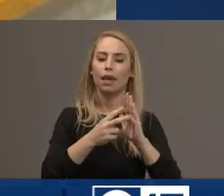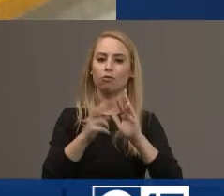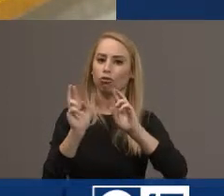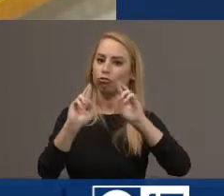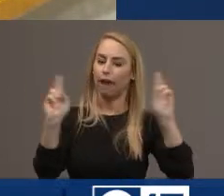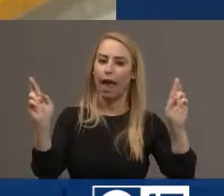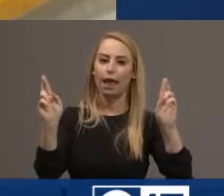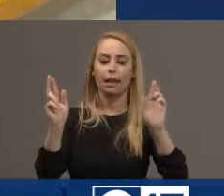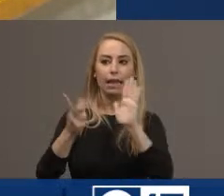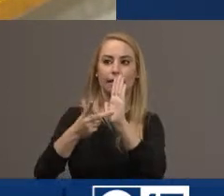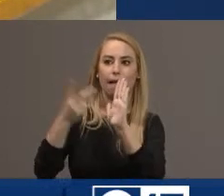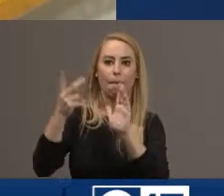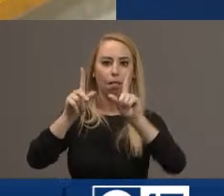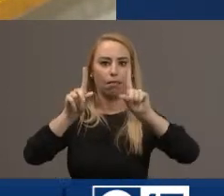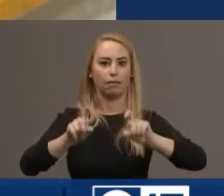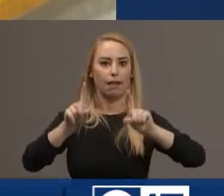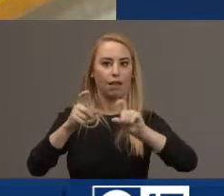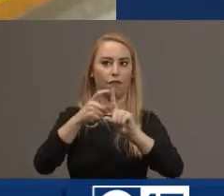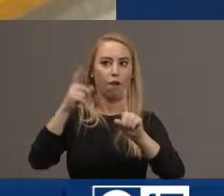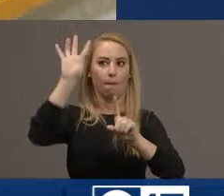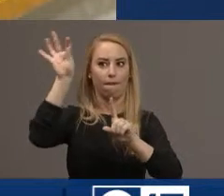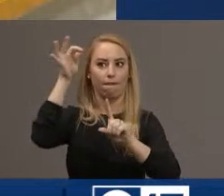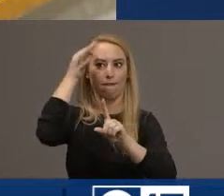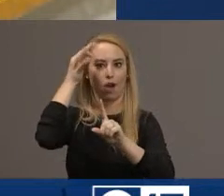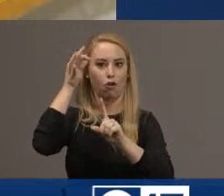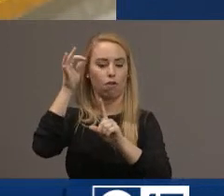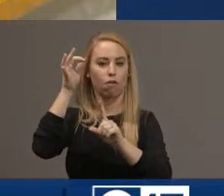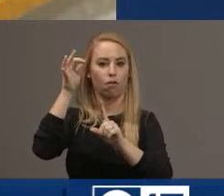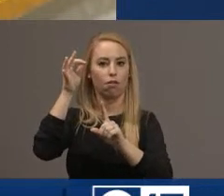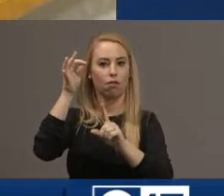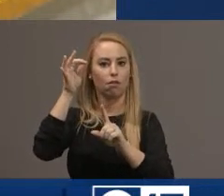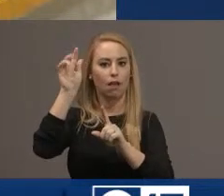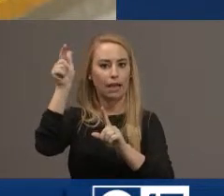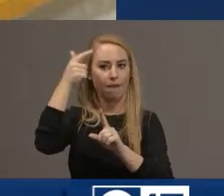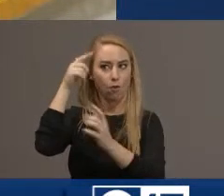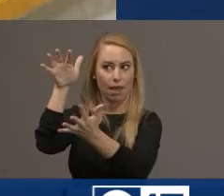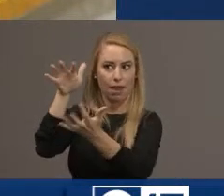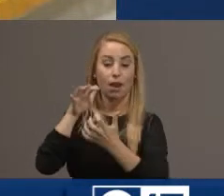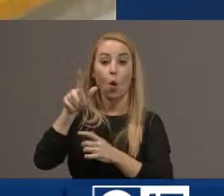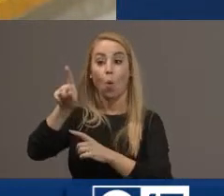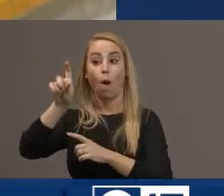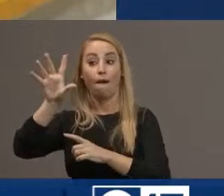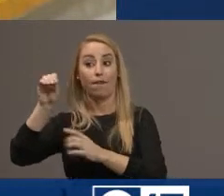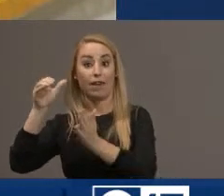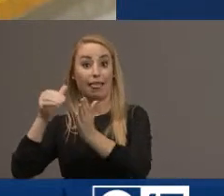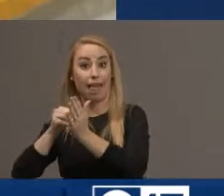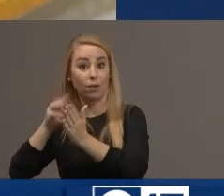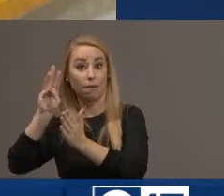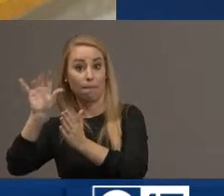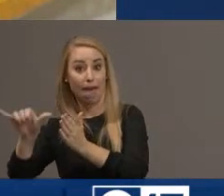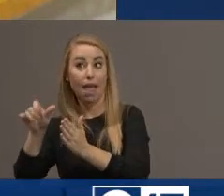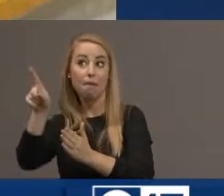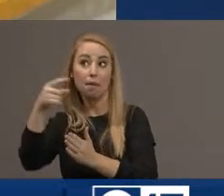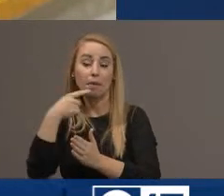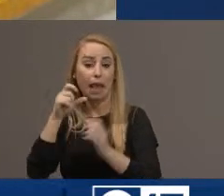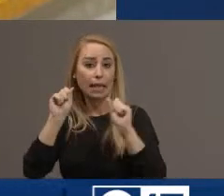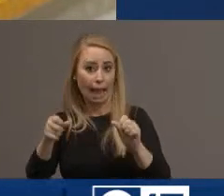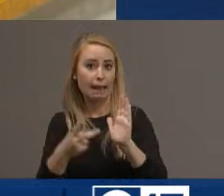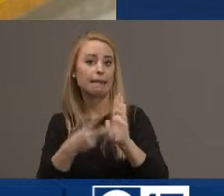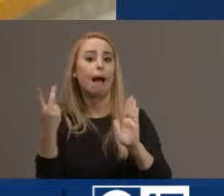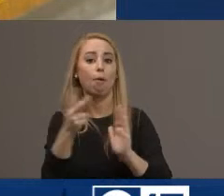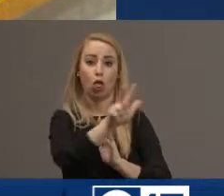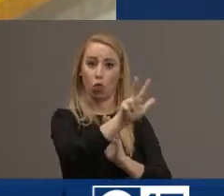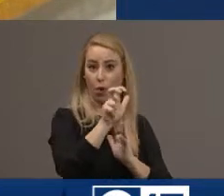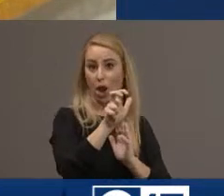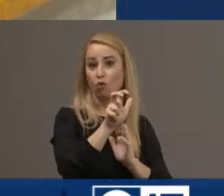will receive from the federal government. We got 150,000 tests in May. They've given us a commitment to double that to 300,000 for June and